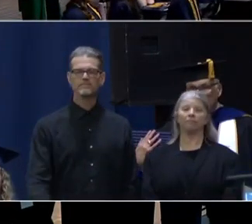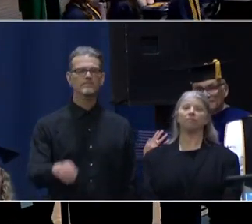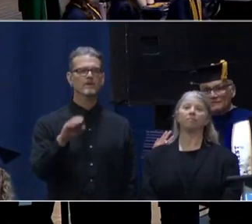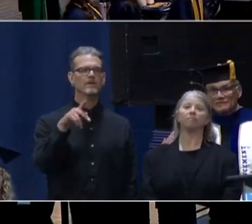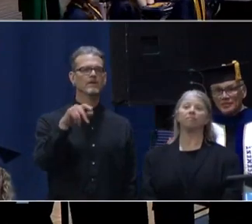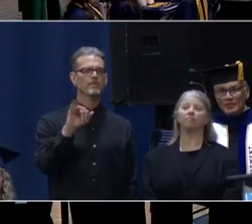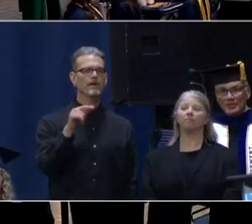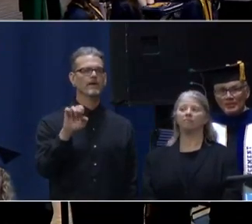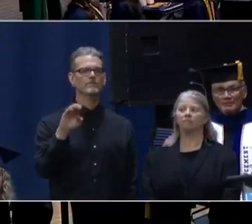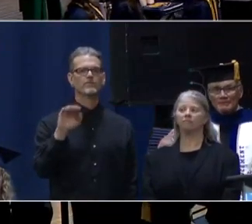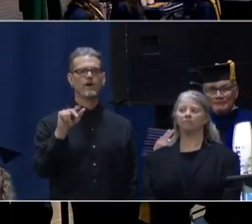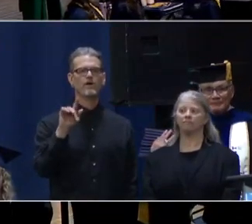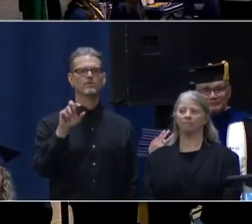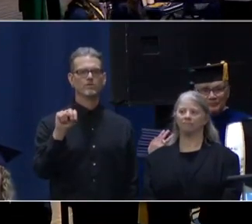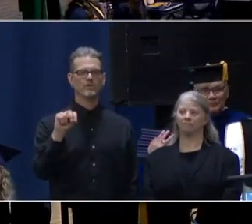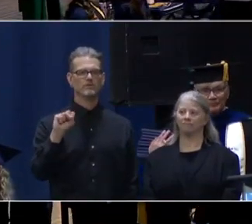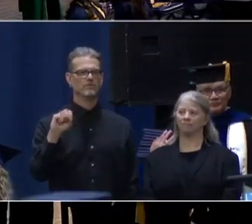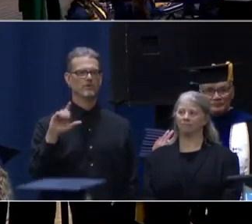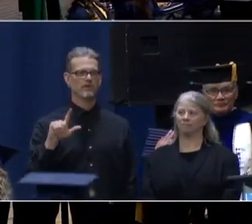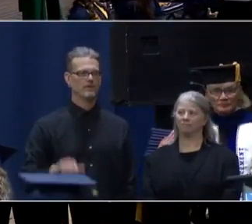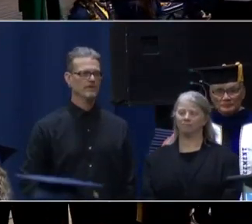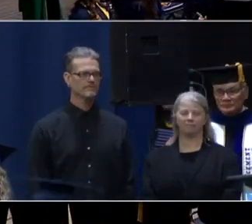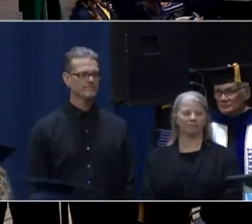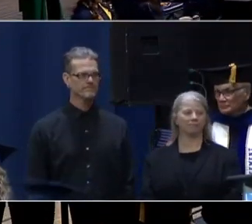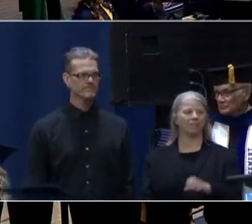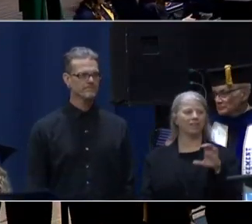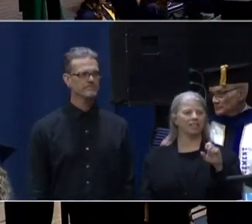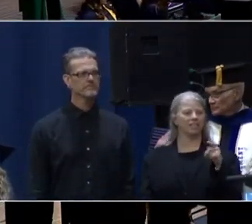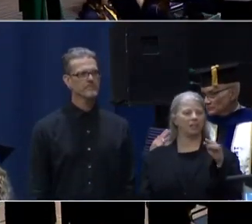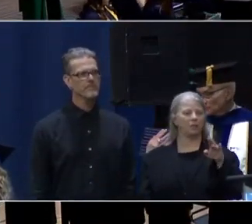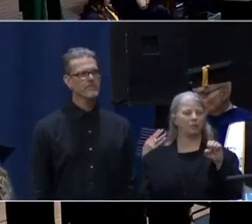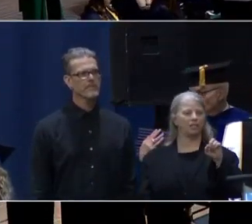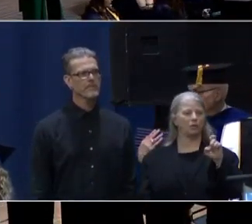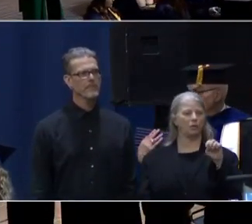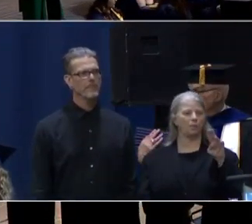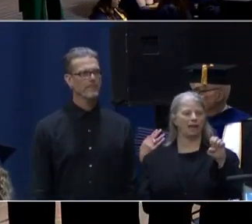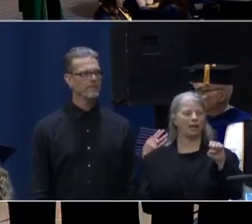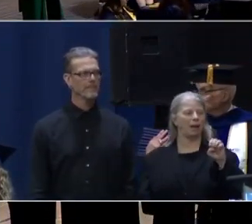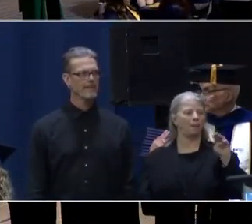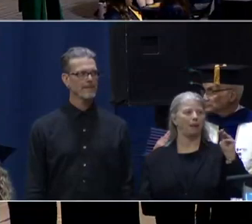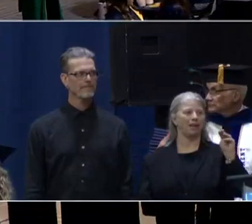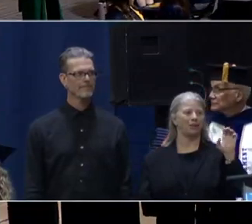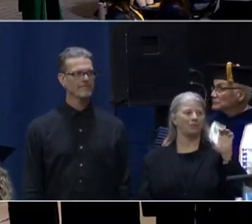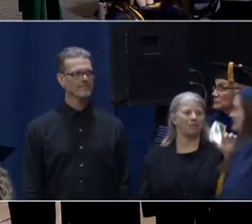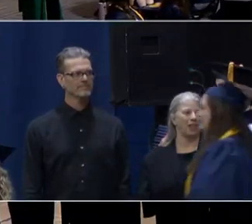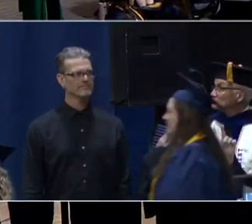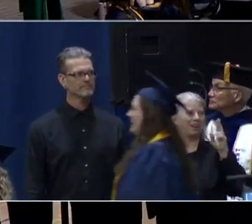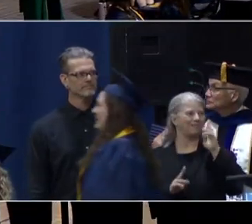Paige Baldwin, summa cum laude. Catherine Derby, magna cum laude.